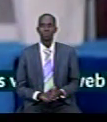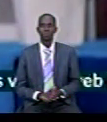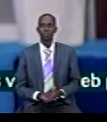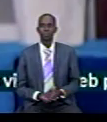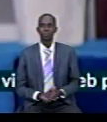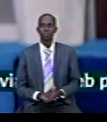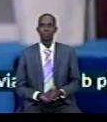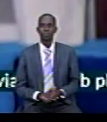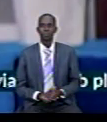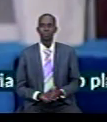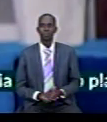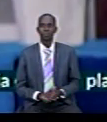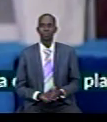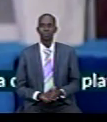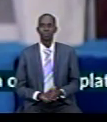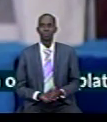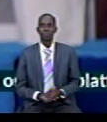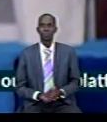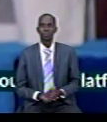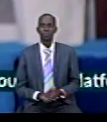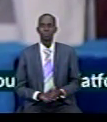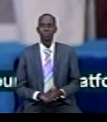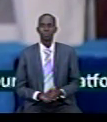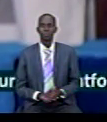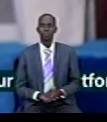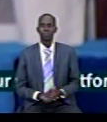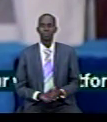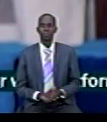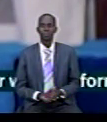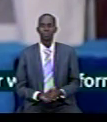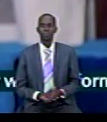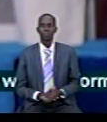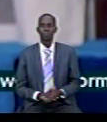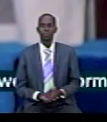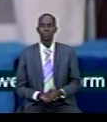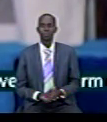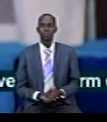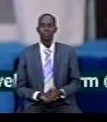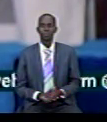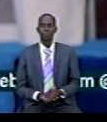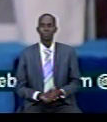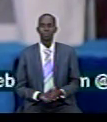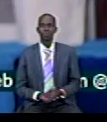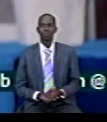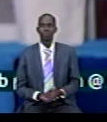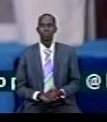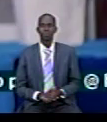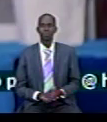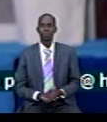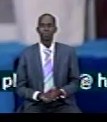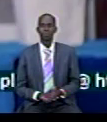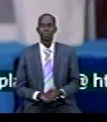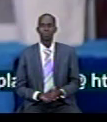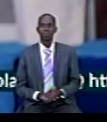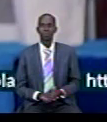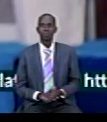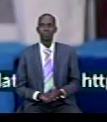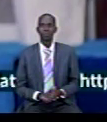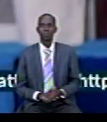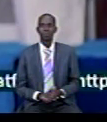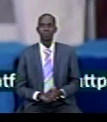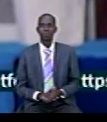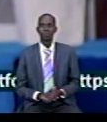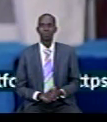sa rayuwa na yes yo sai na gani a cikin sunan Yesu an gama addu'a yanzu ga ina tare da yan uwa na sai na